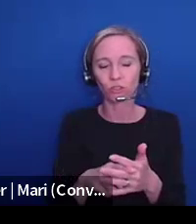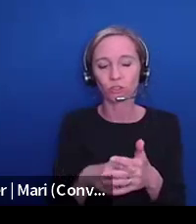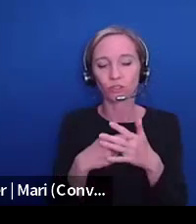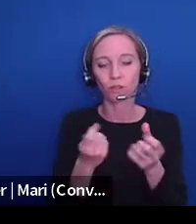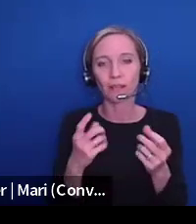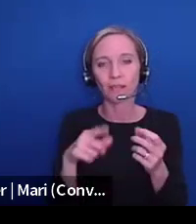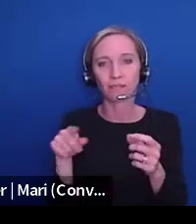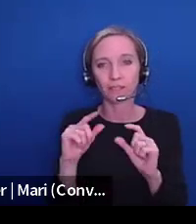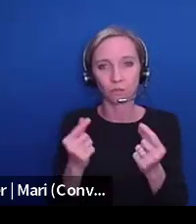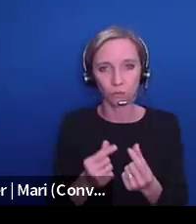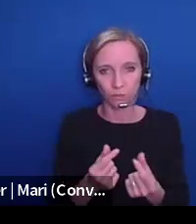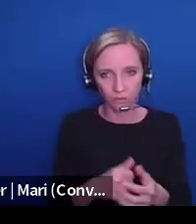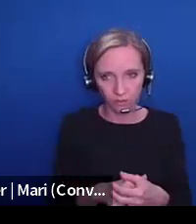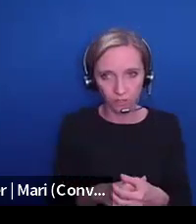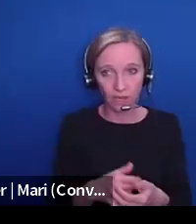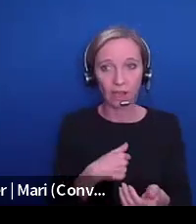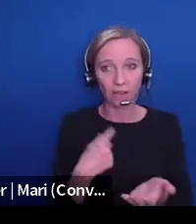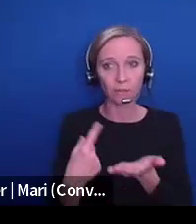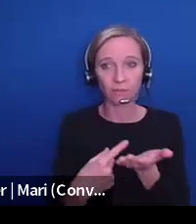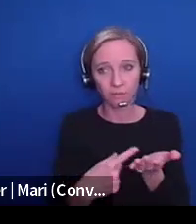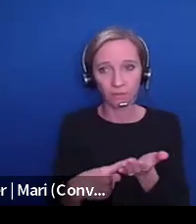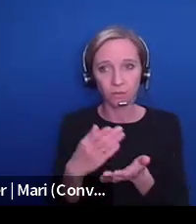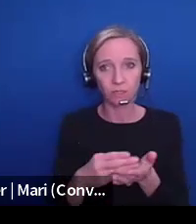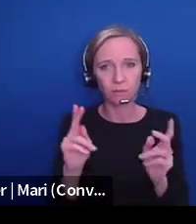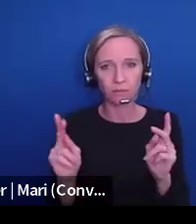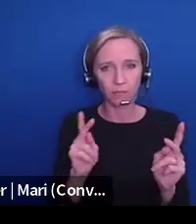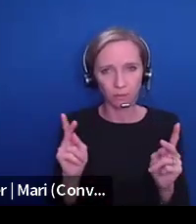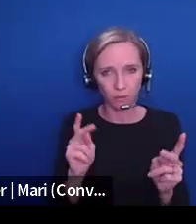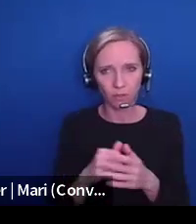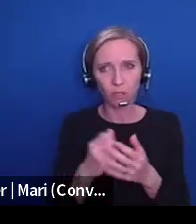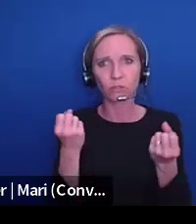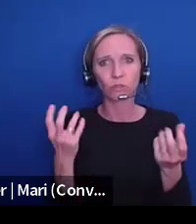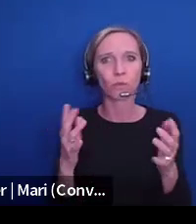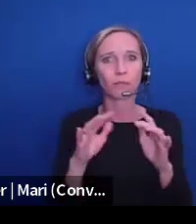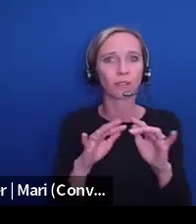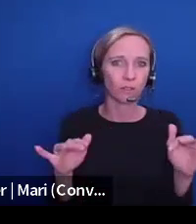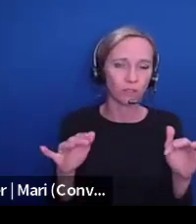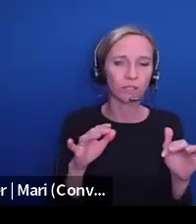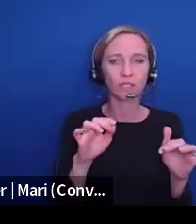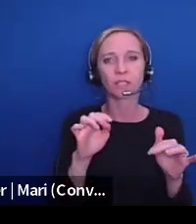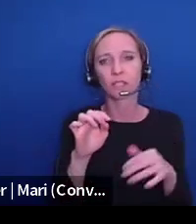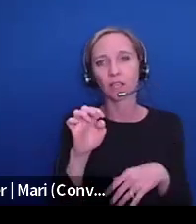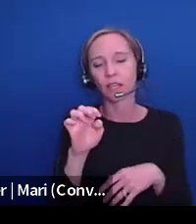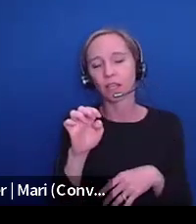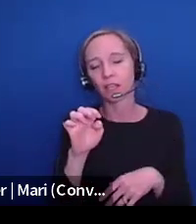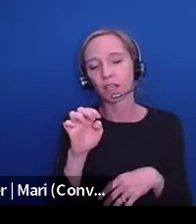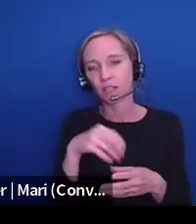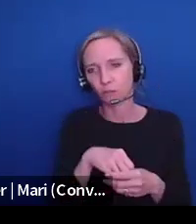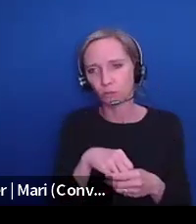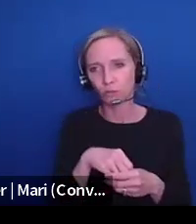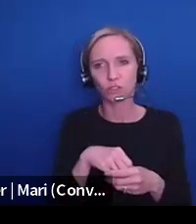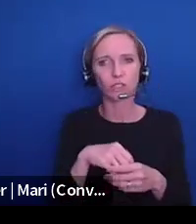these groups, right? And I've been talking to some people, and like there were so many diversity and inclusion initiatives in the Linux Foundation